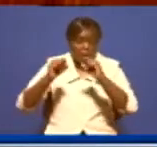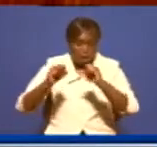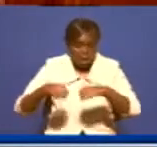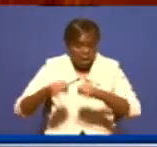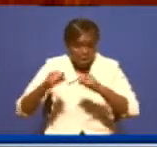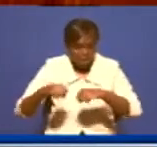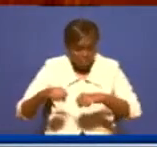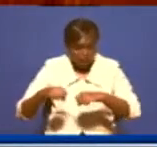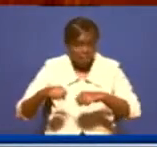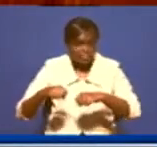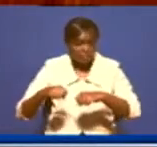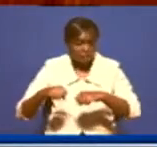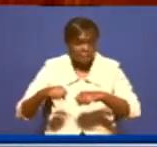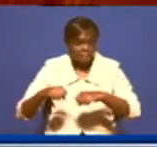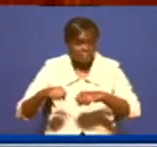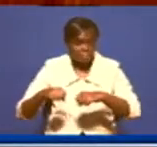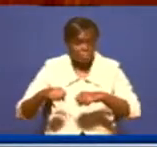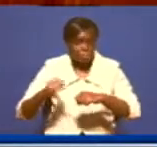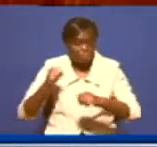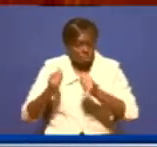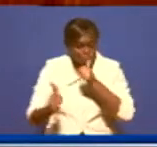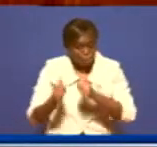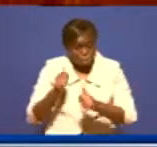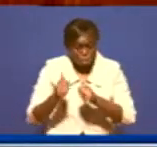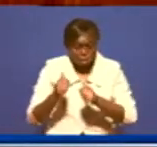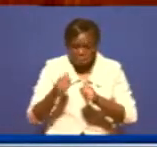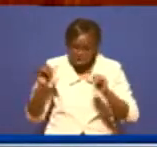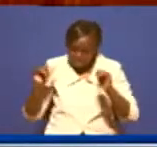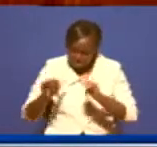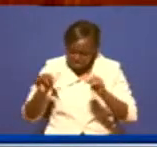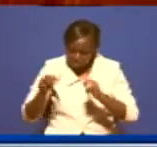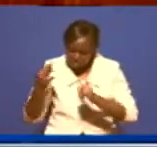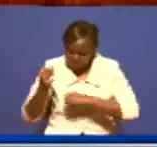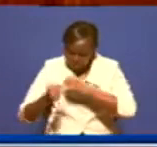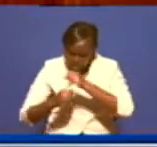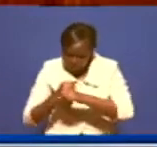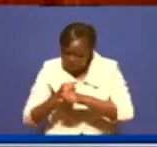time that you've agreed that I'm going to reside in that property has